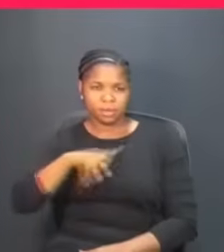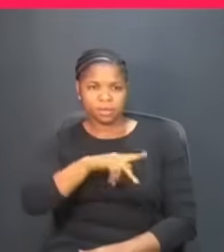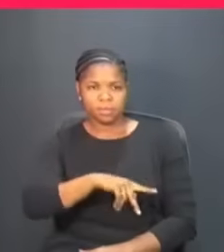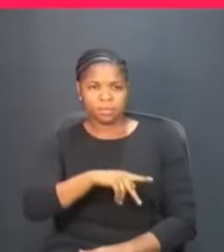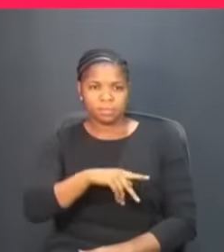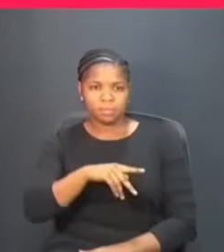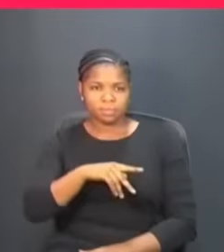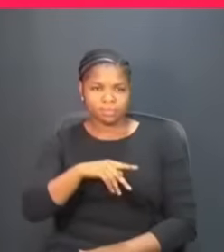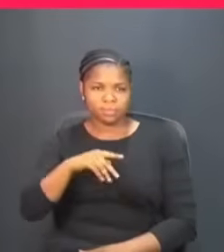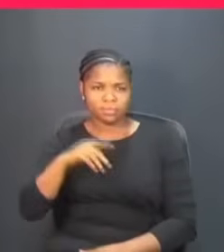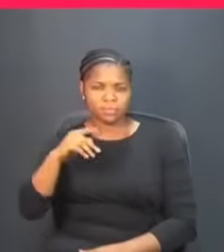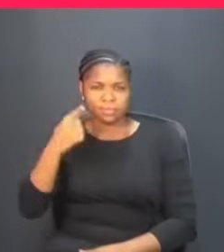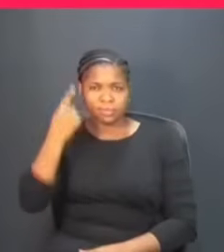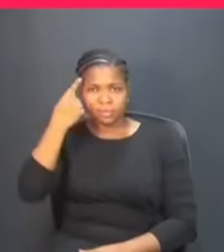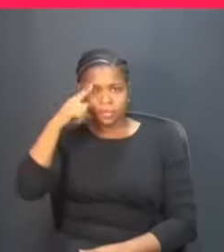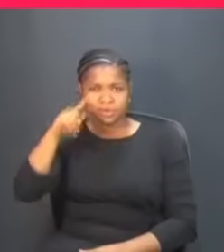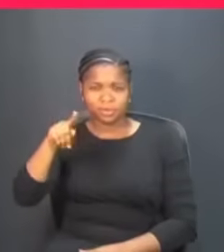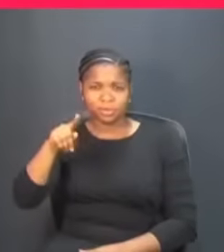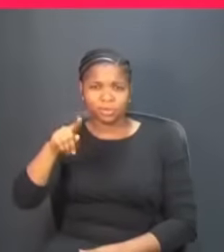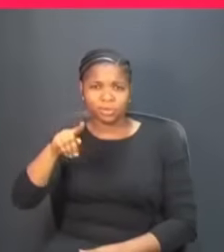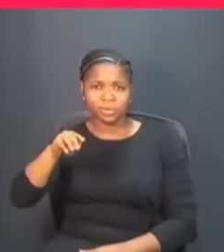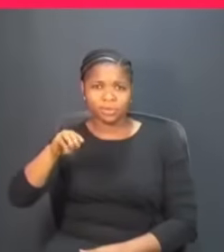Odo-Tobri. You have the floor.